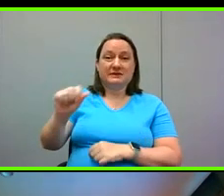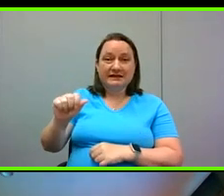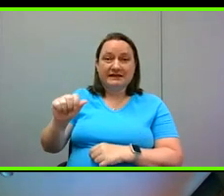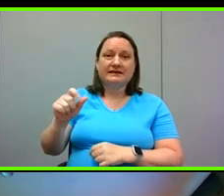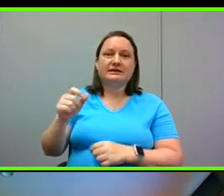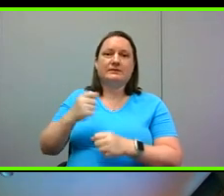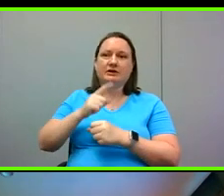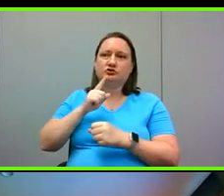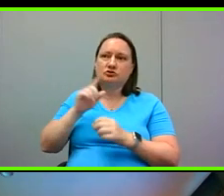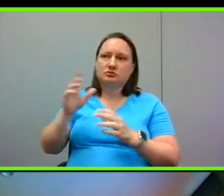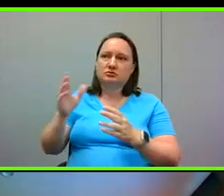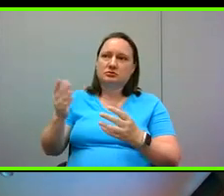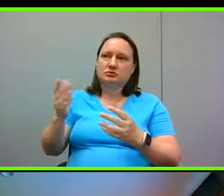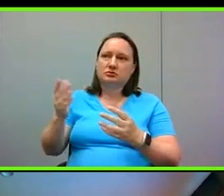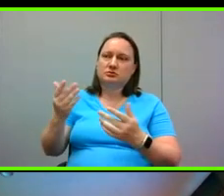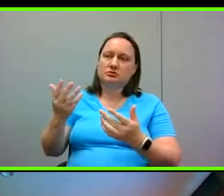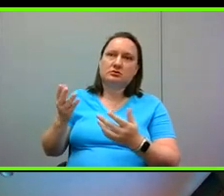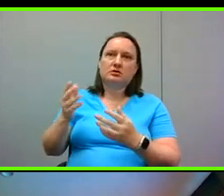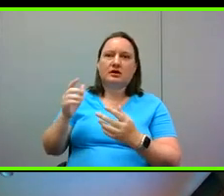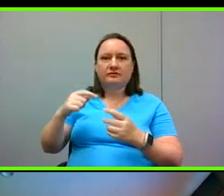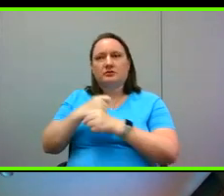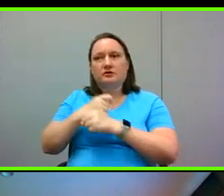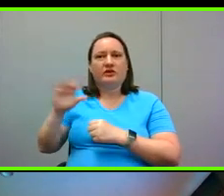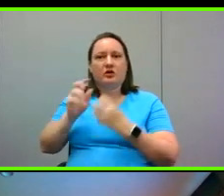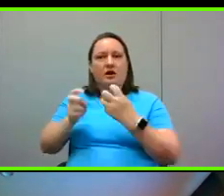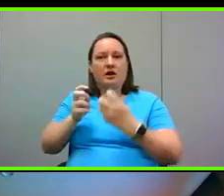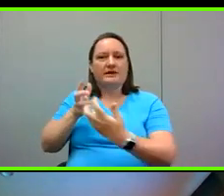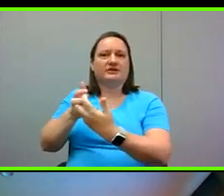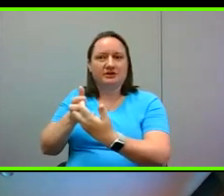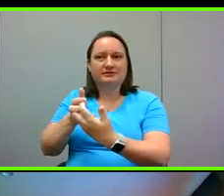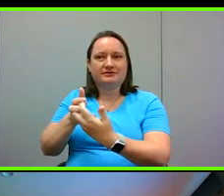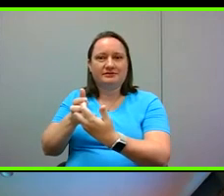accommodations. So as someone who's a big